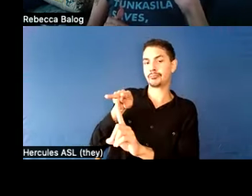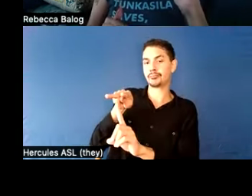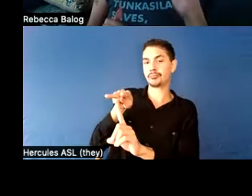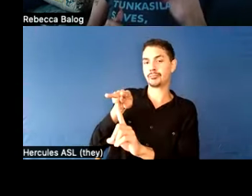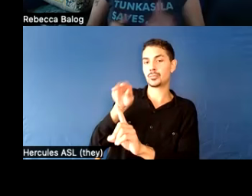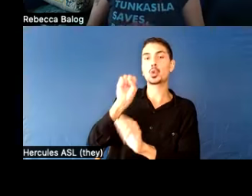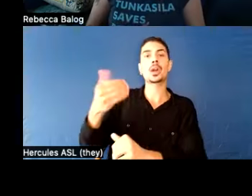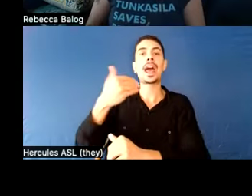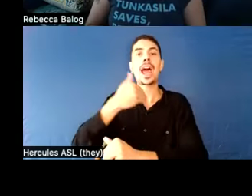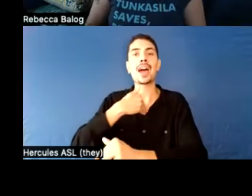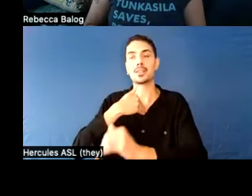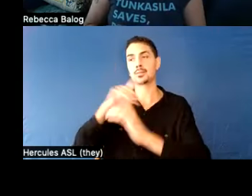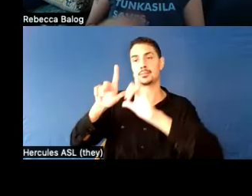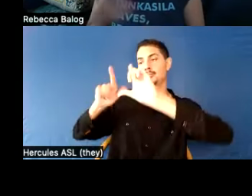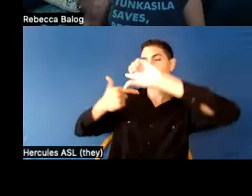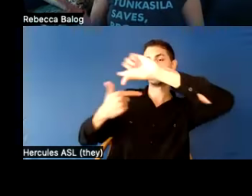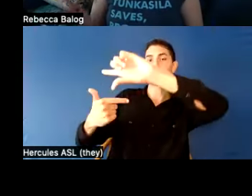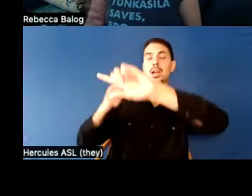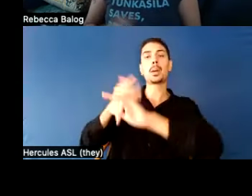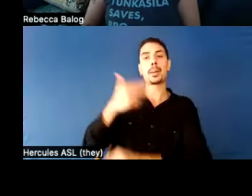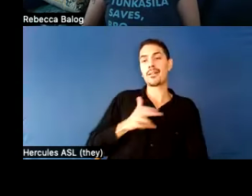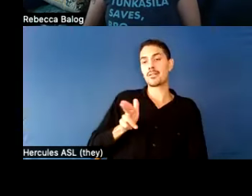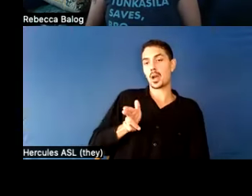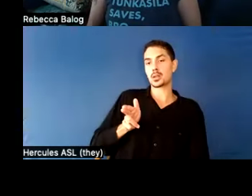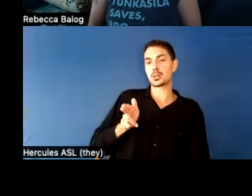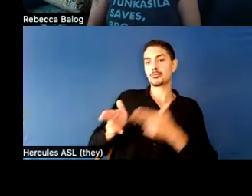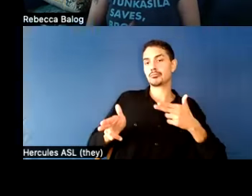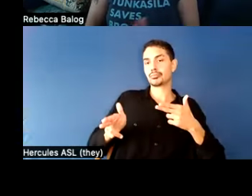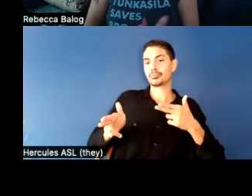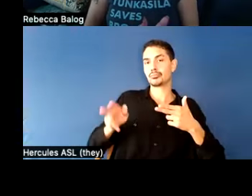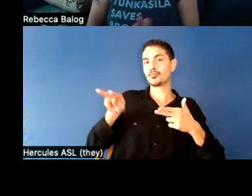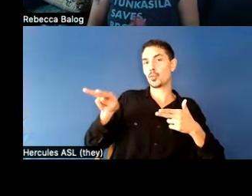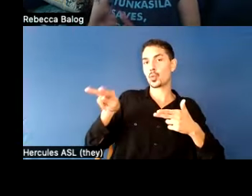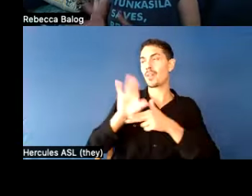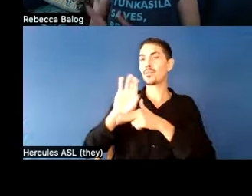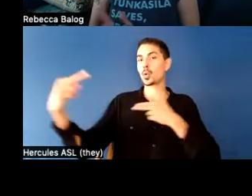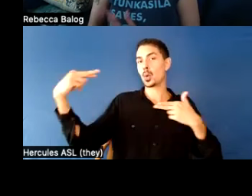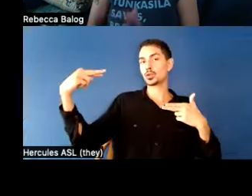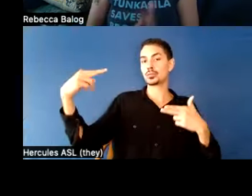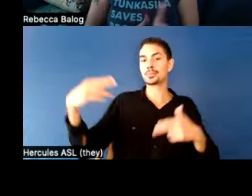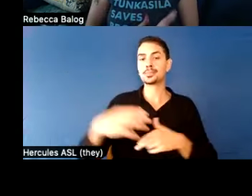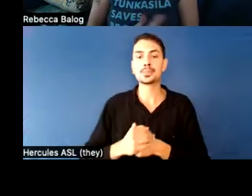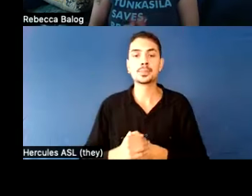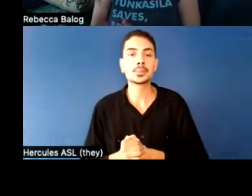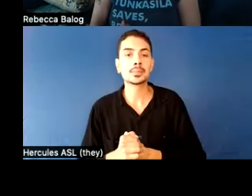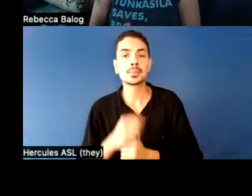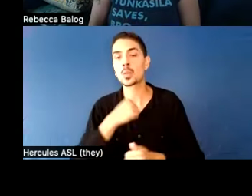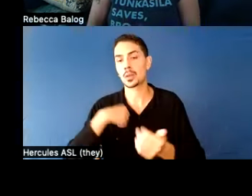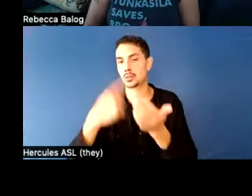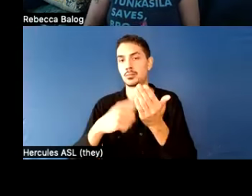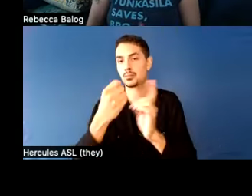real, in 2022. Ritual abuse, and we'll talk about that a little bit too in